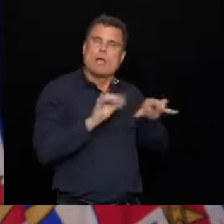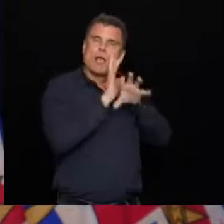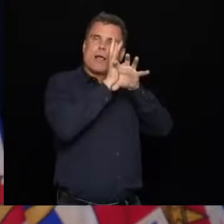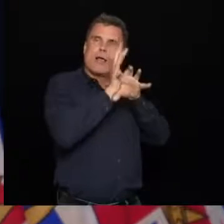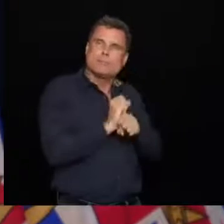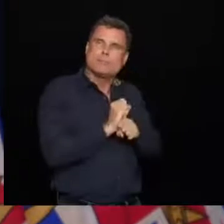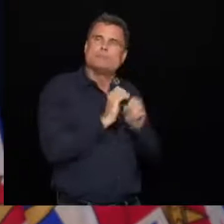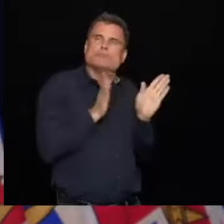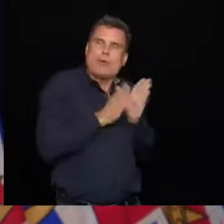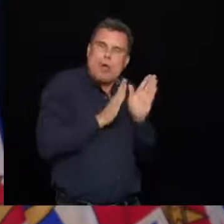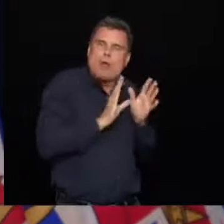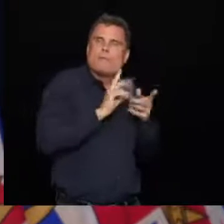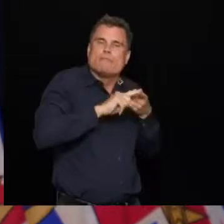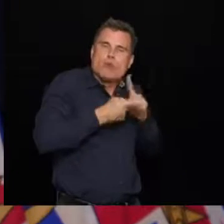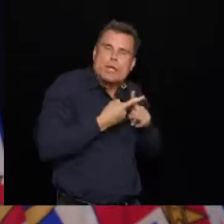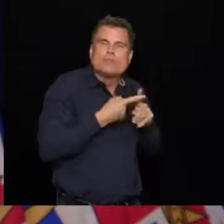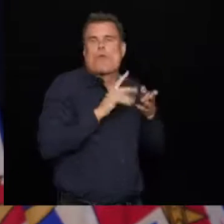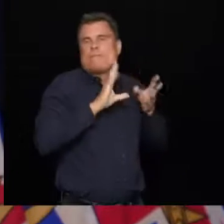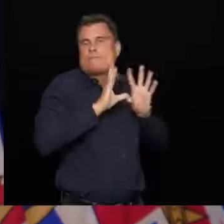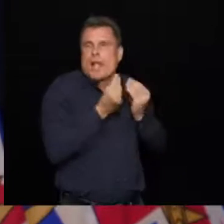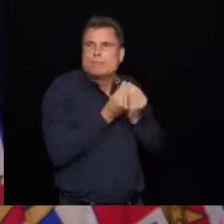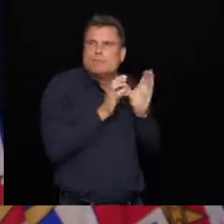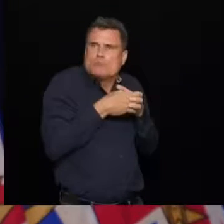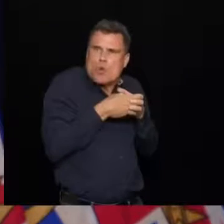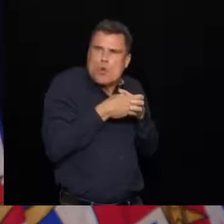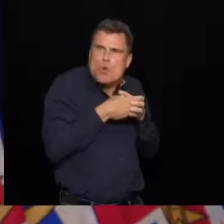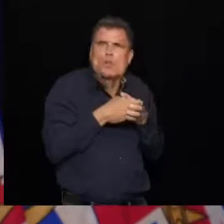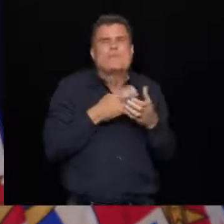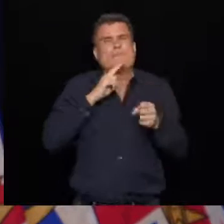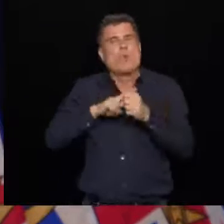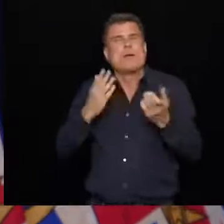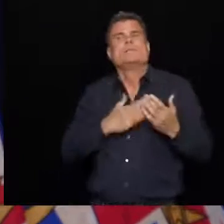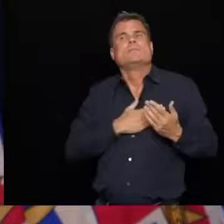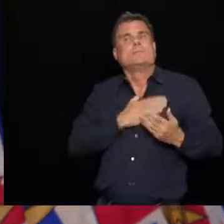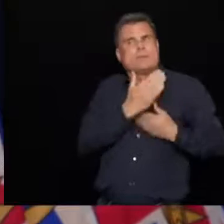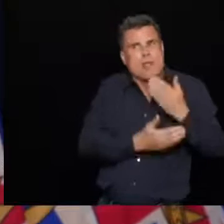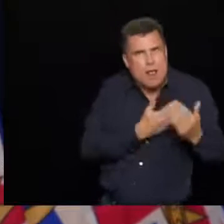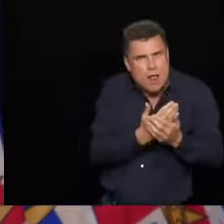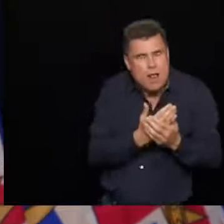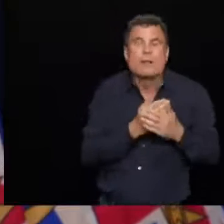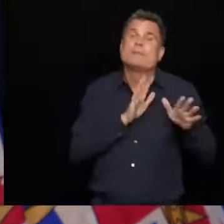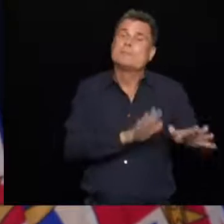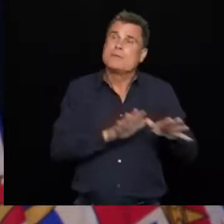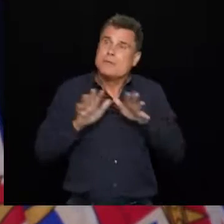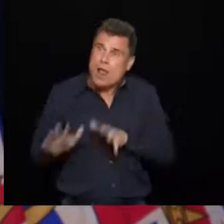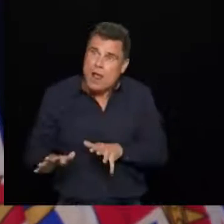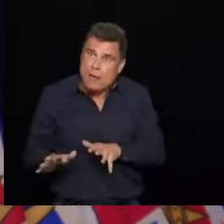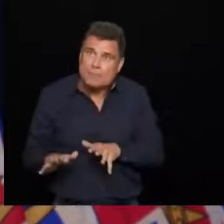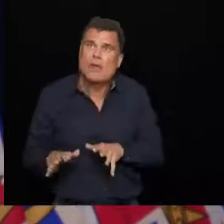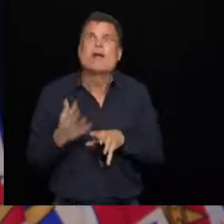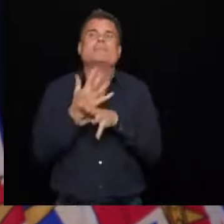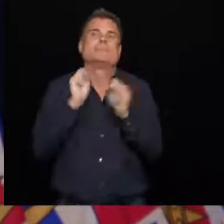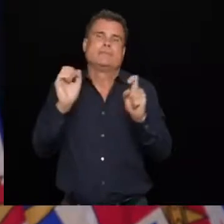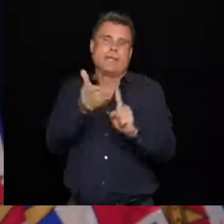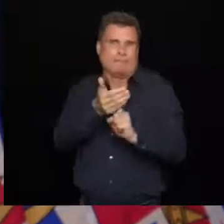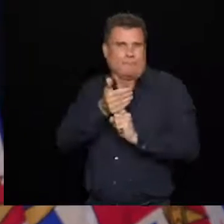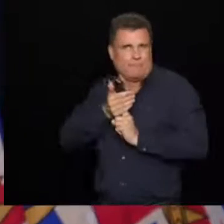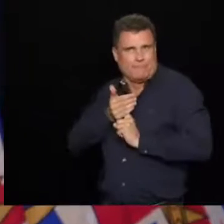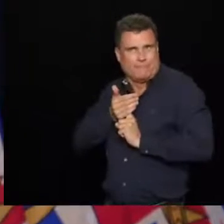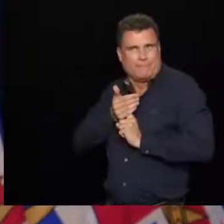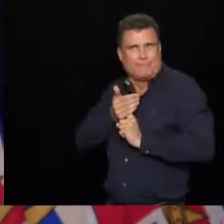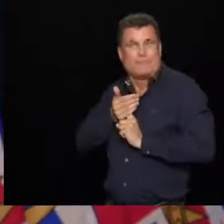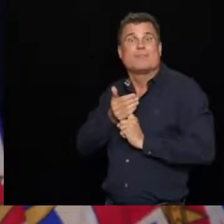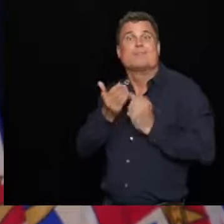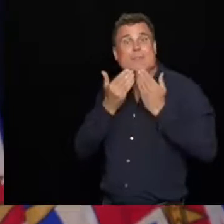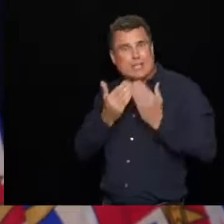to be calm, and to be safe. Thank you very much, and I'm happy to take questions. Thank you, Dr. Henry. As a reminder